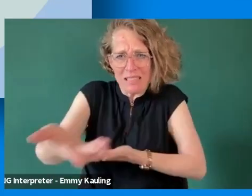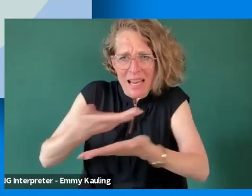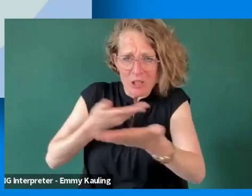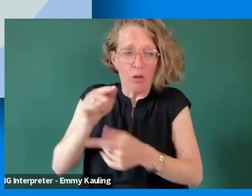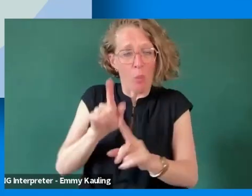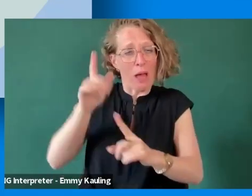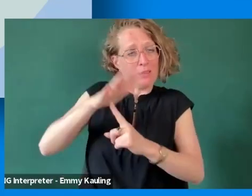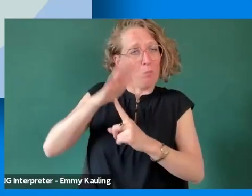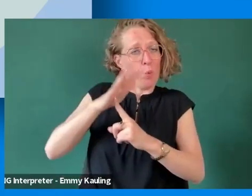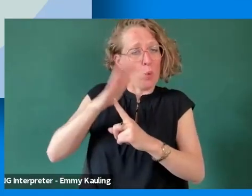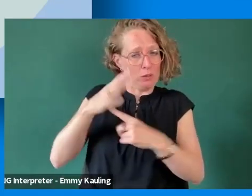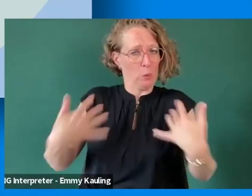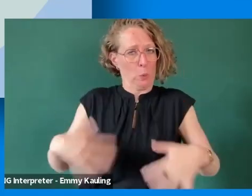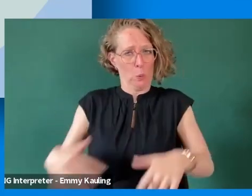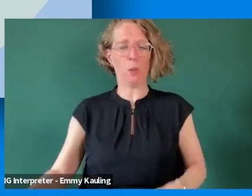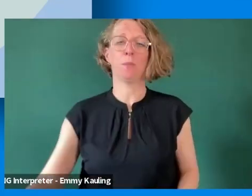So I see that as really important.